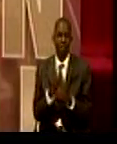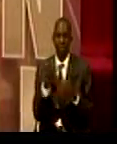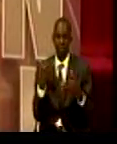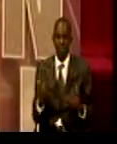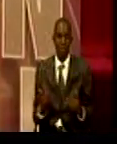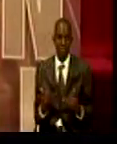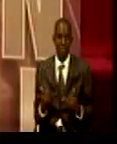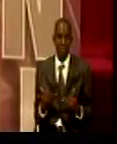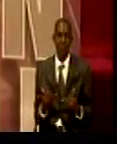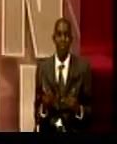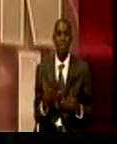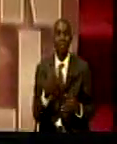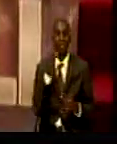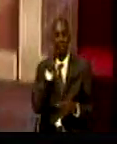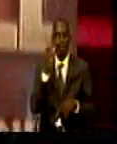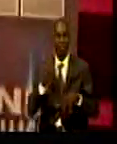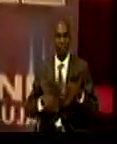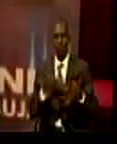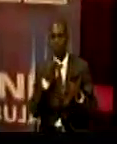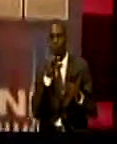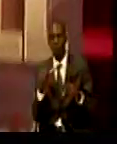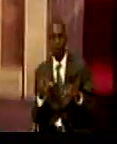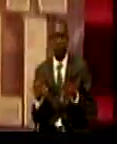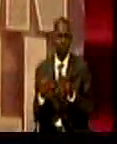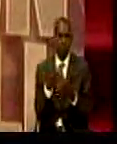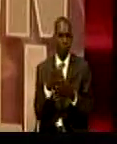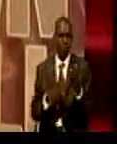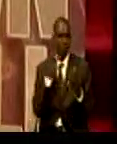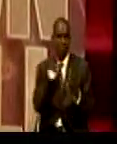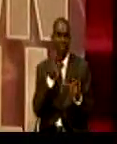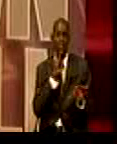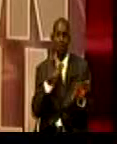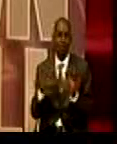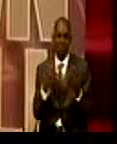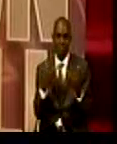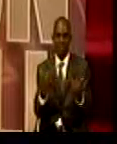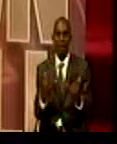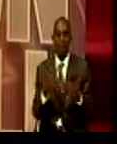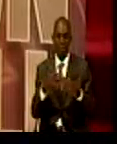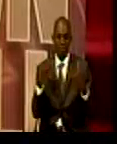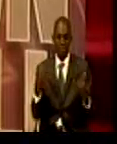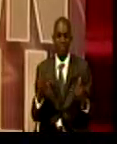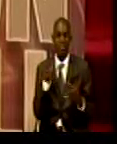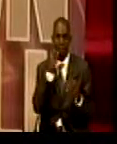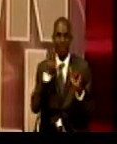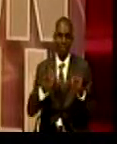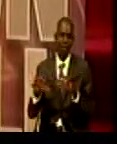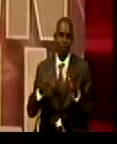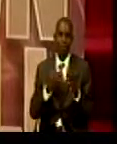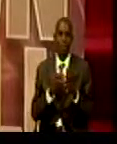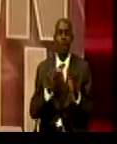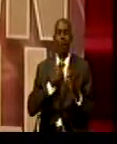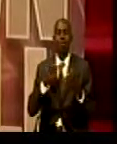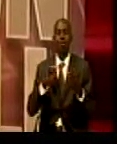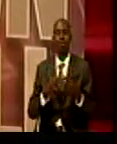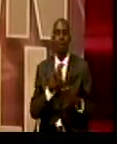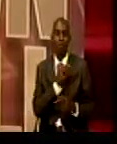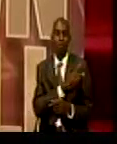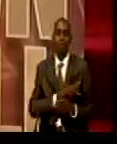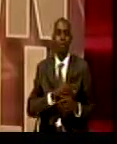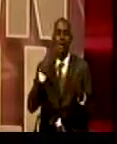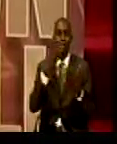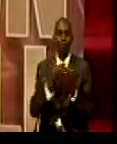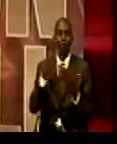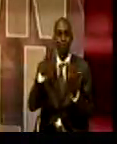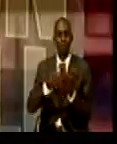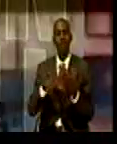I cannot bend down like this, but now I can do it. So I want to appreciate the goodness of God to me.